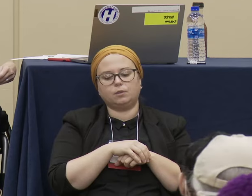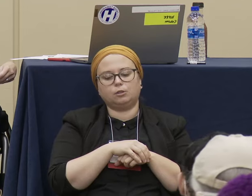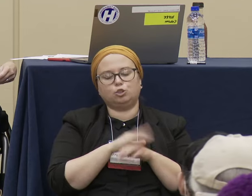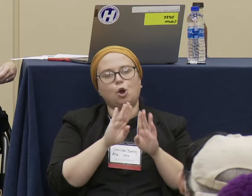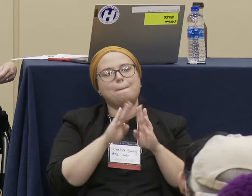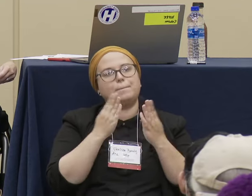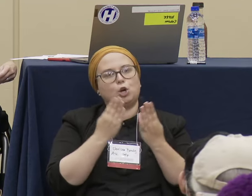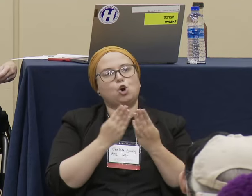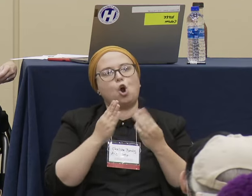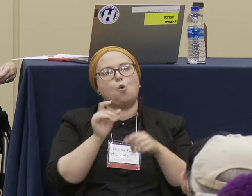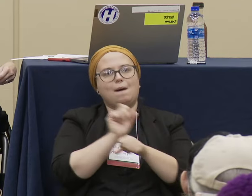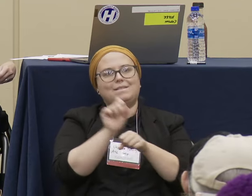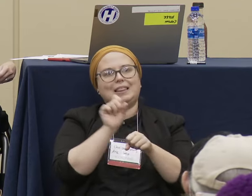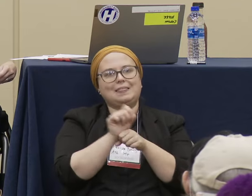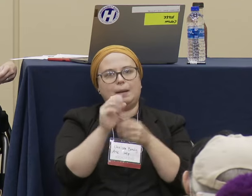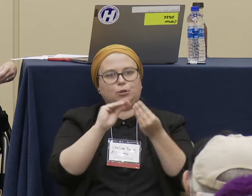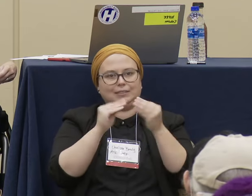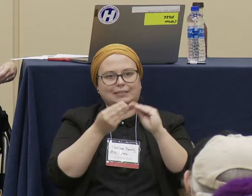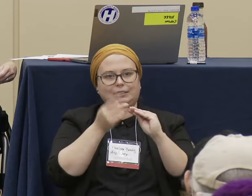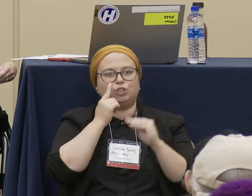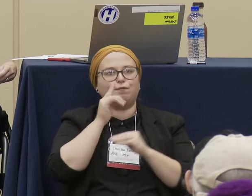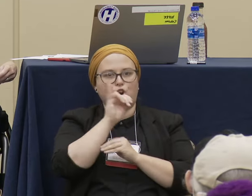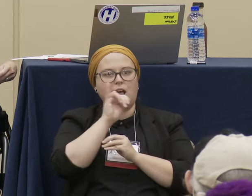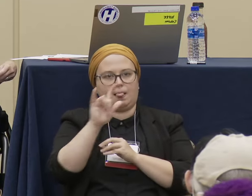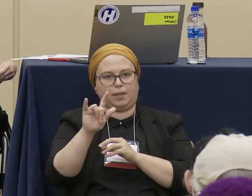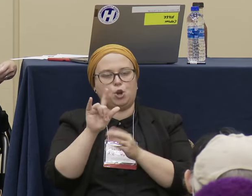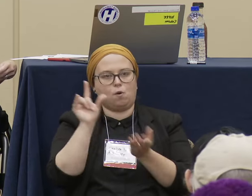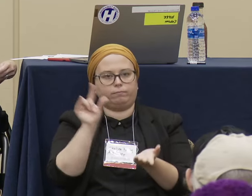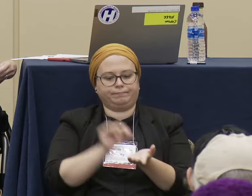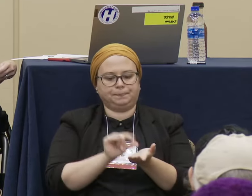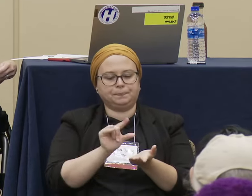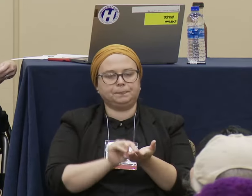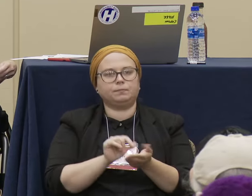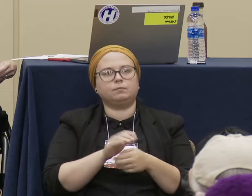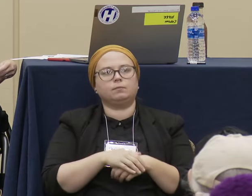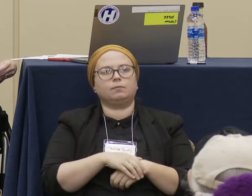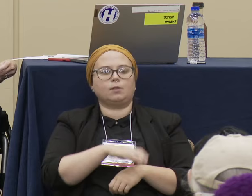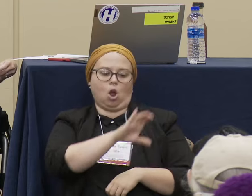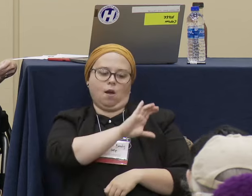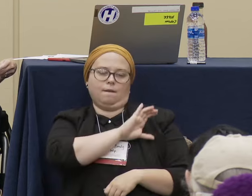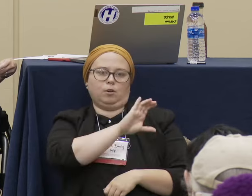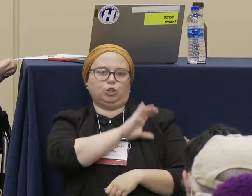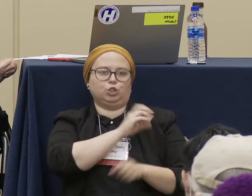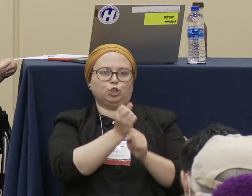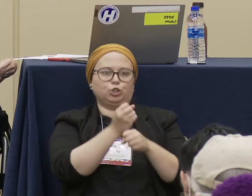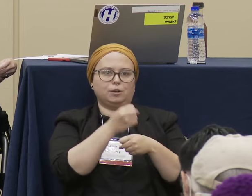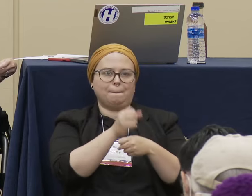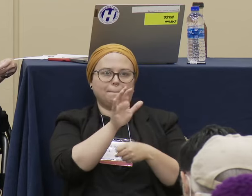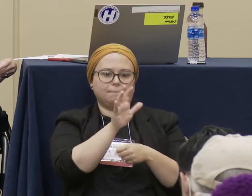for Illinois, just as an example, correctional officers make an average of